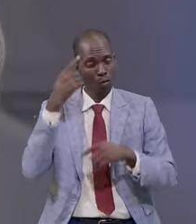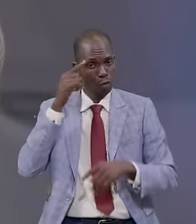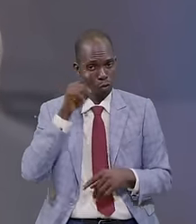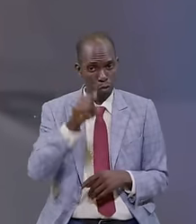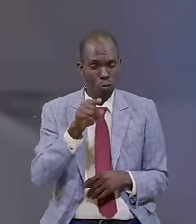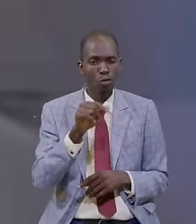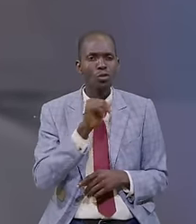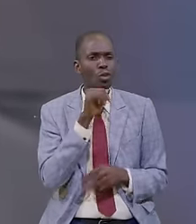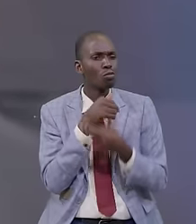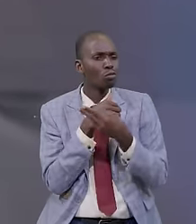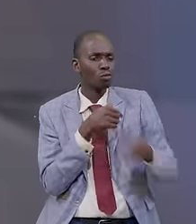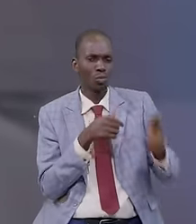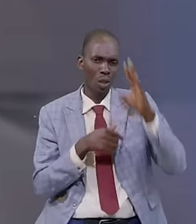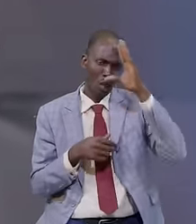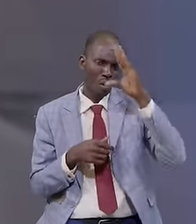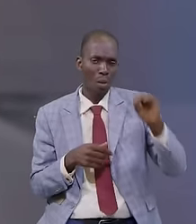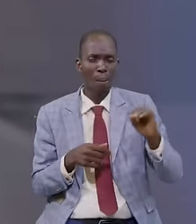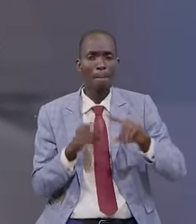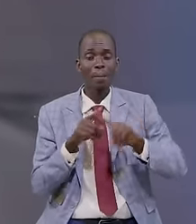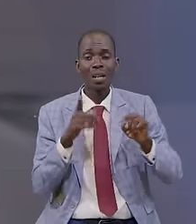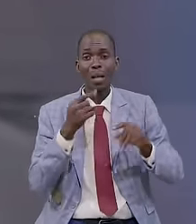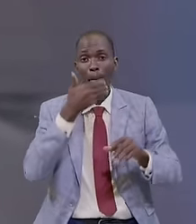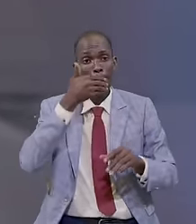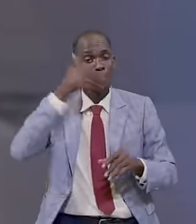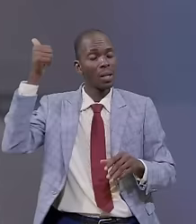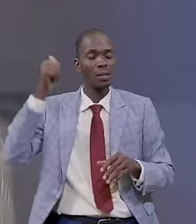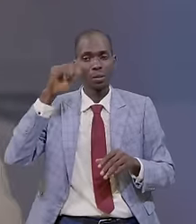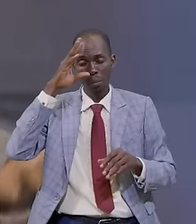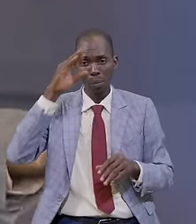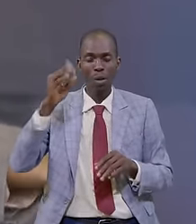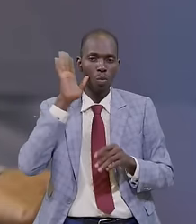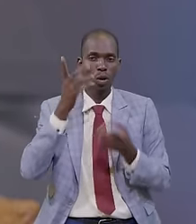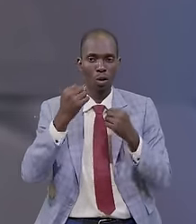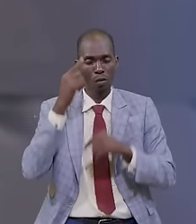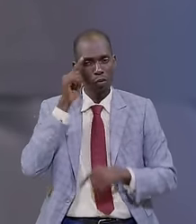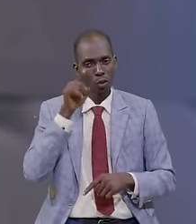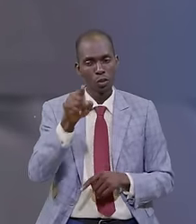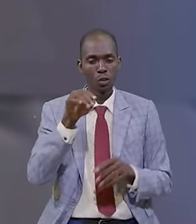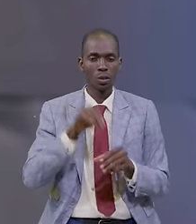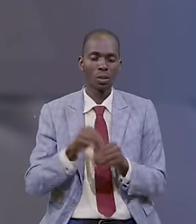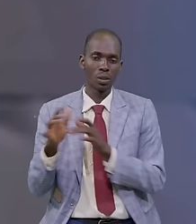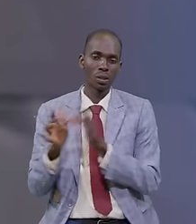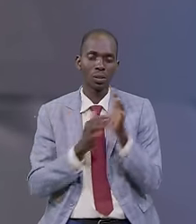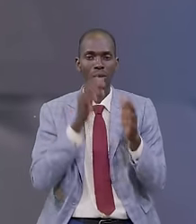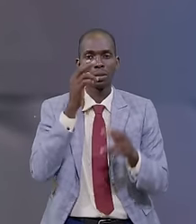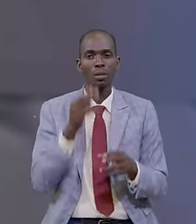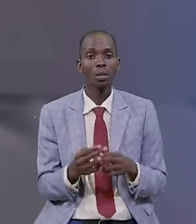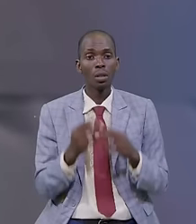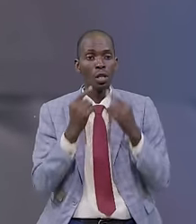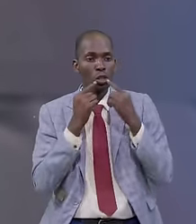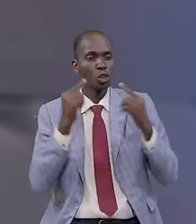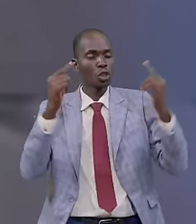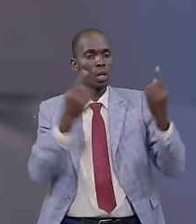that God can provide will come for you. Amen. Success came, and she